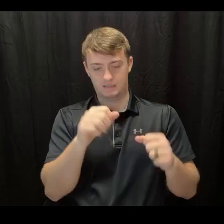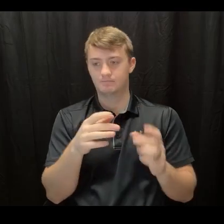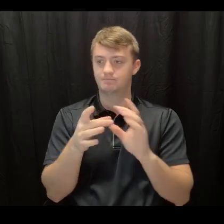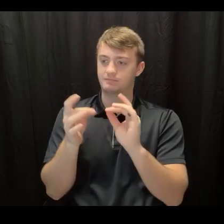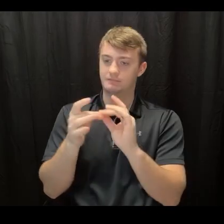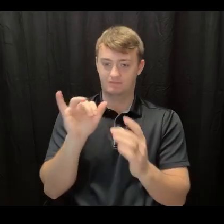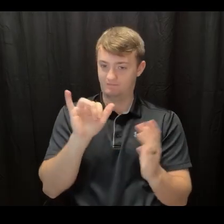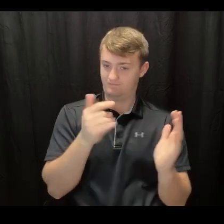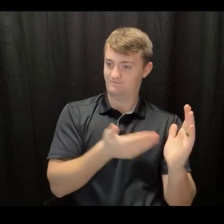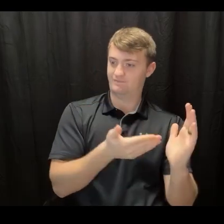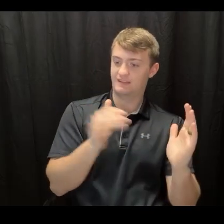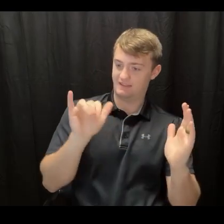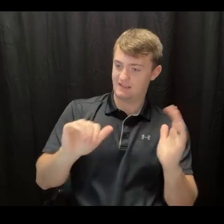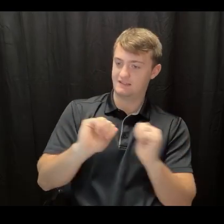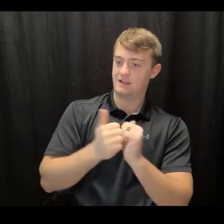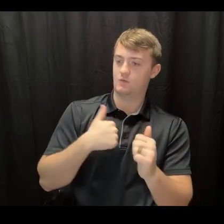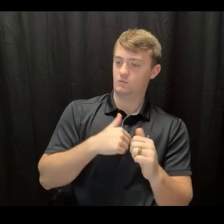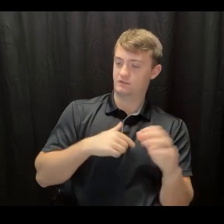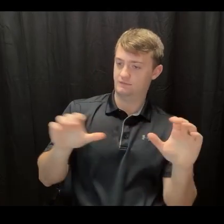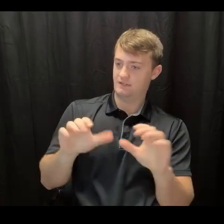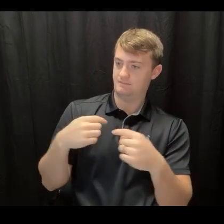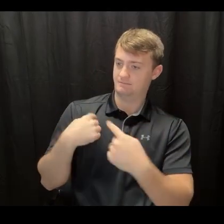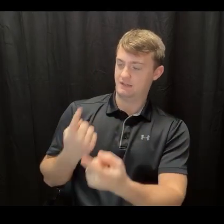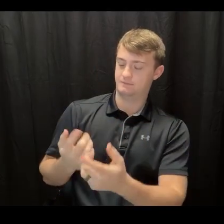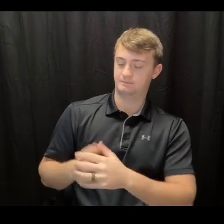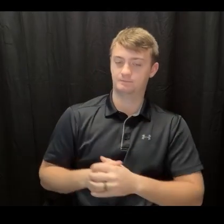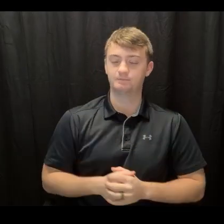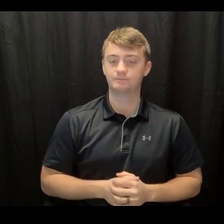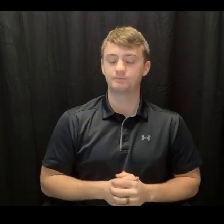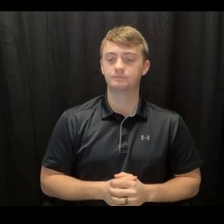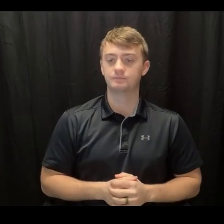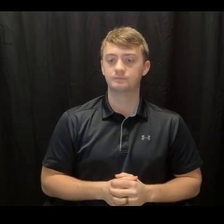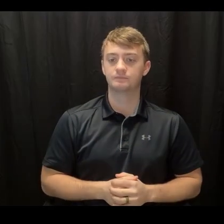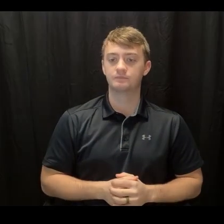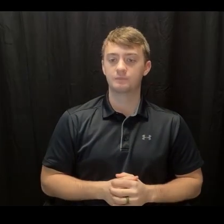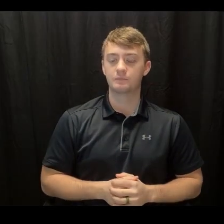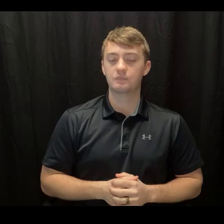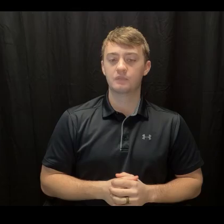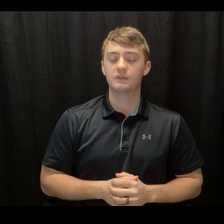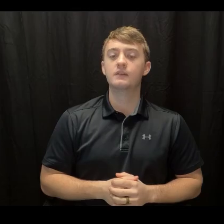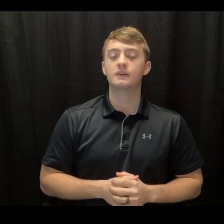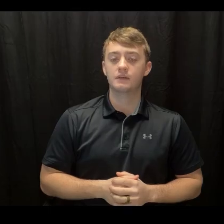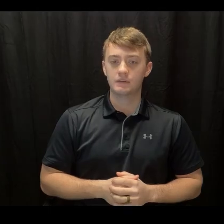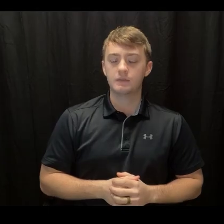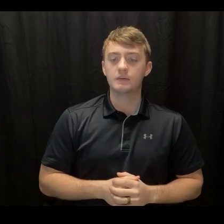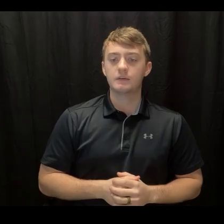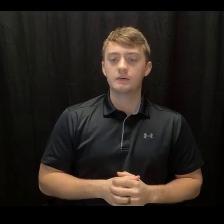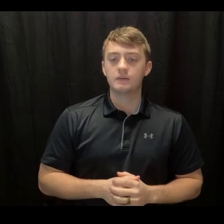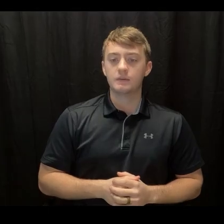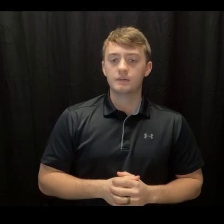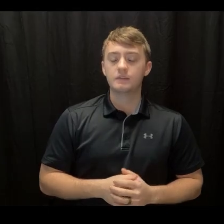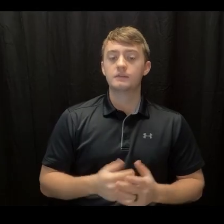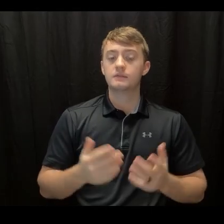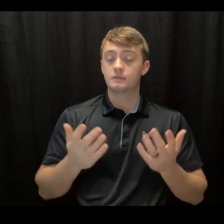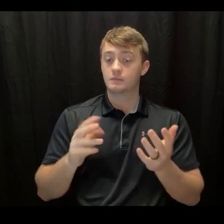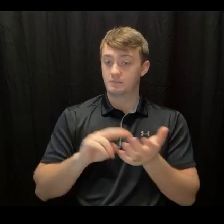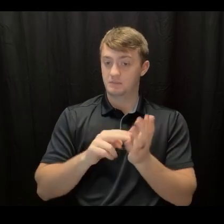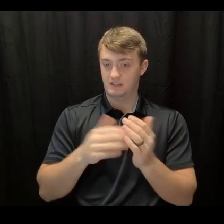say, this is exactly how we've done it, how we did it. And so you'll have